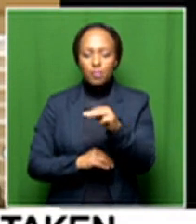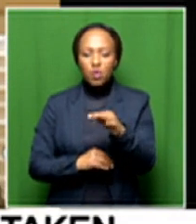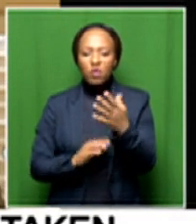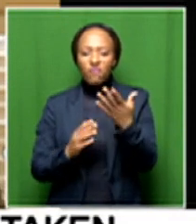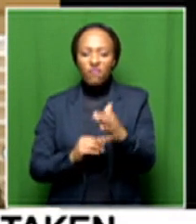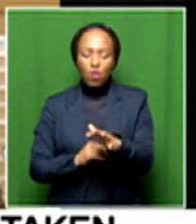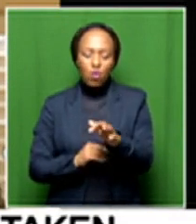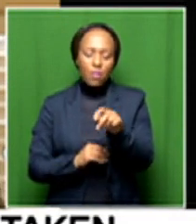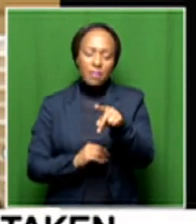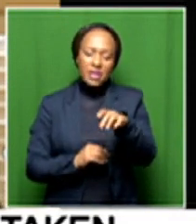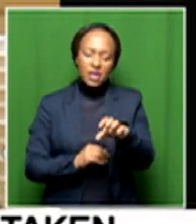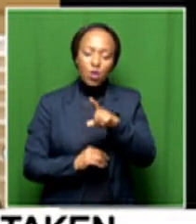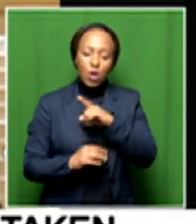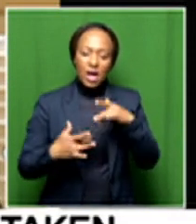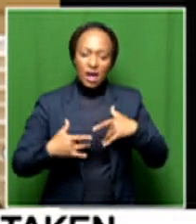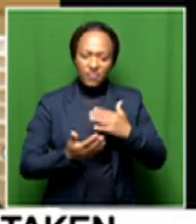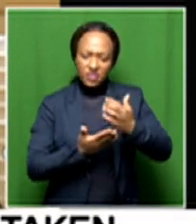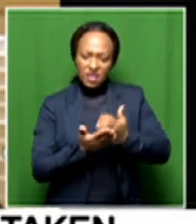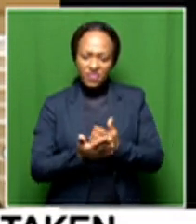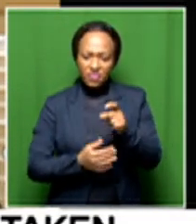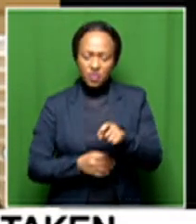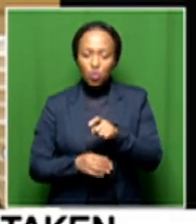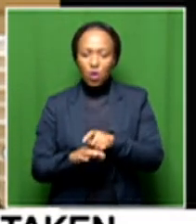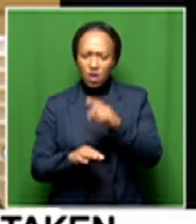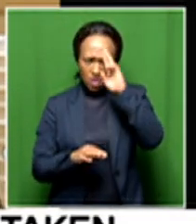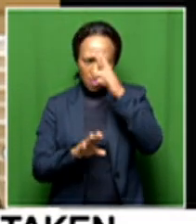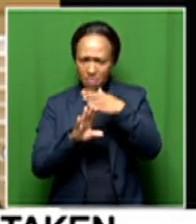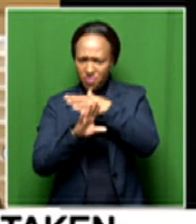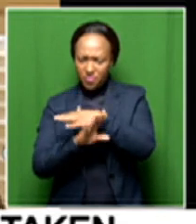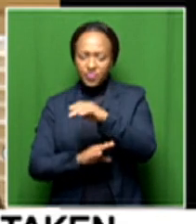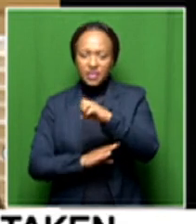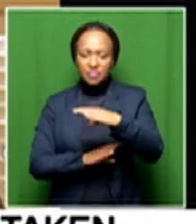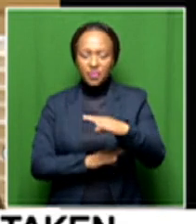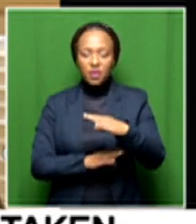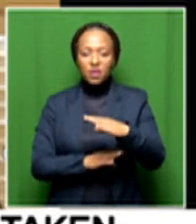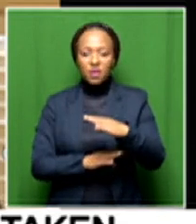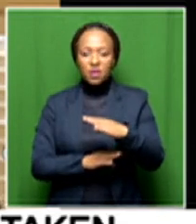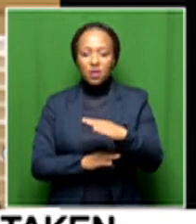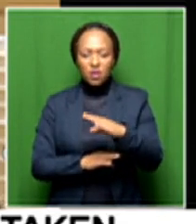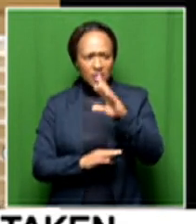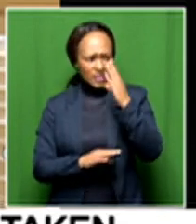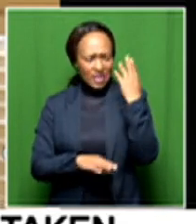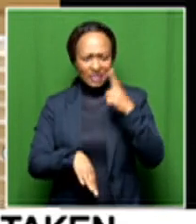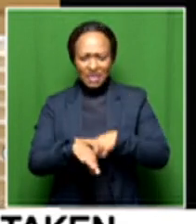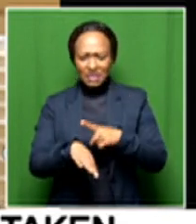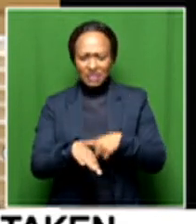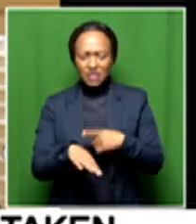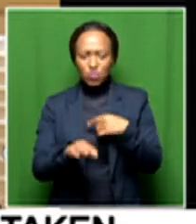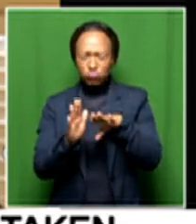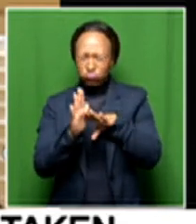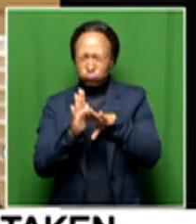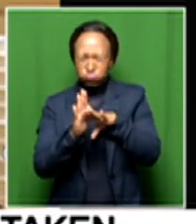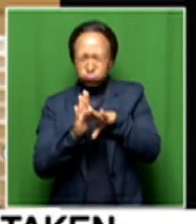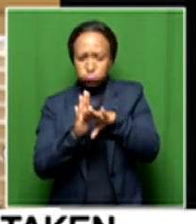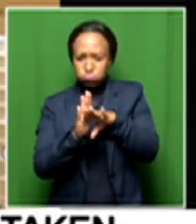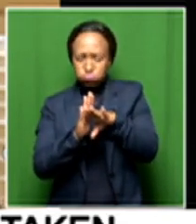was to save lives into it. You'll know at one stage Eastern Cape was kind of moving in a high trajectory